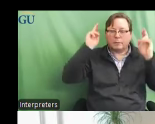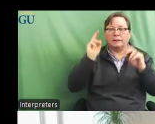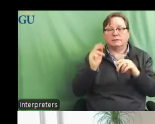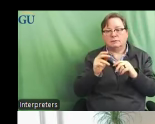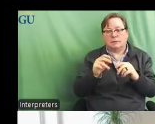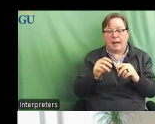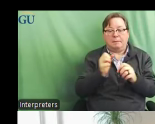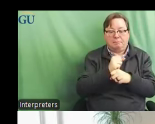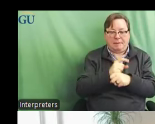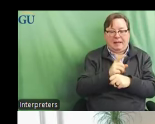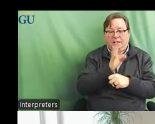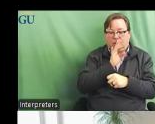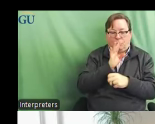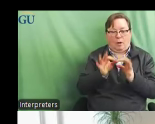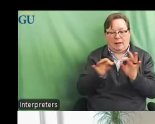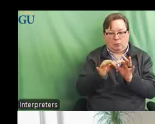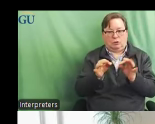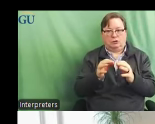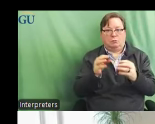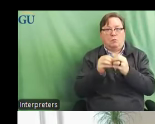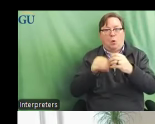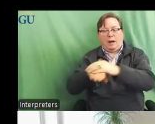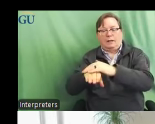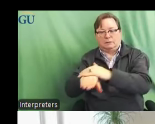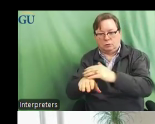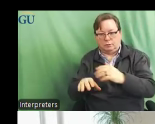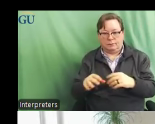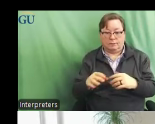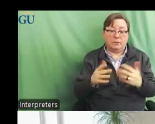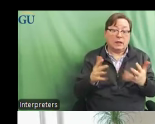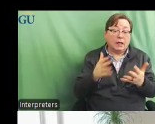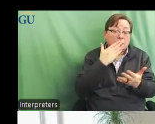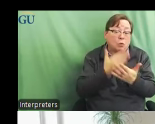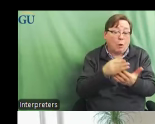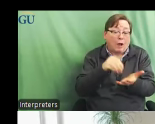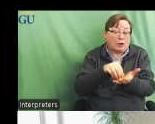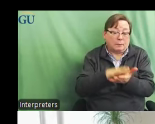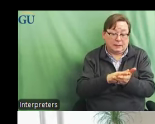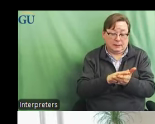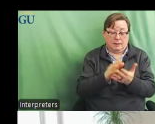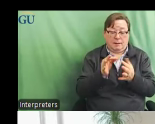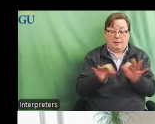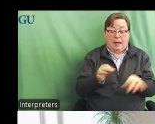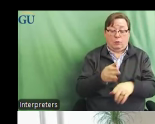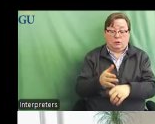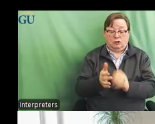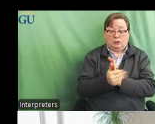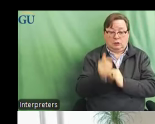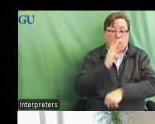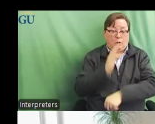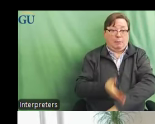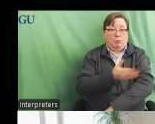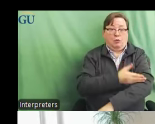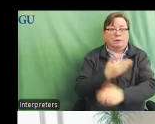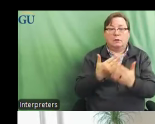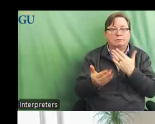accessible. It's pretty well documented that there are improved language skills regardless of modality since